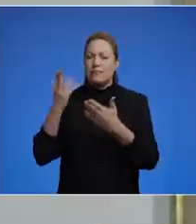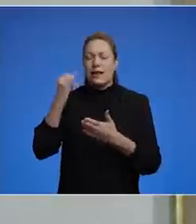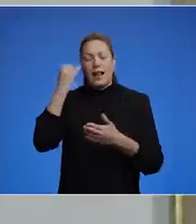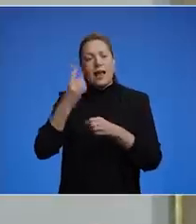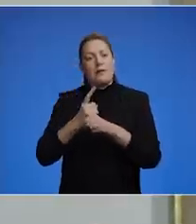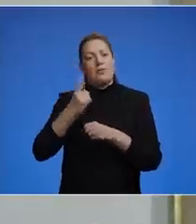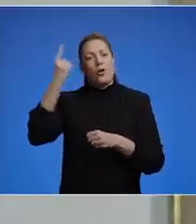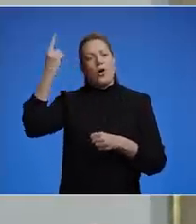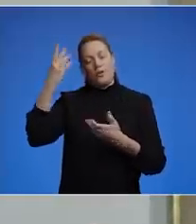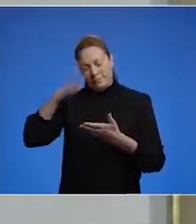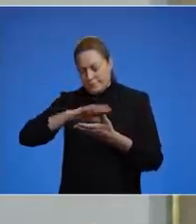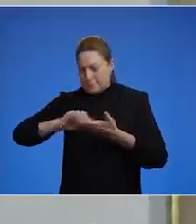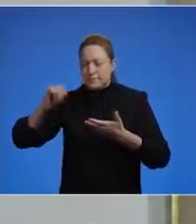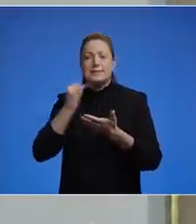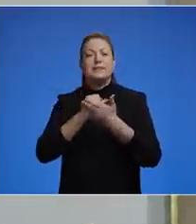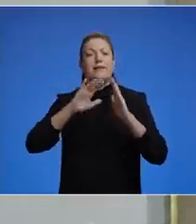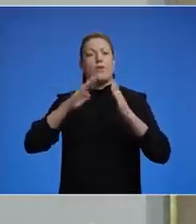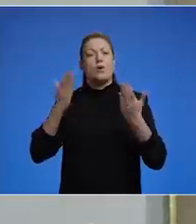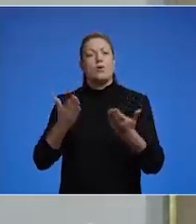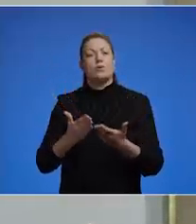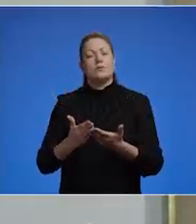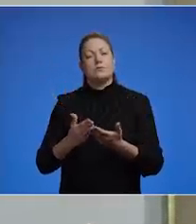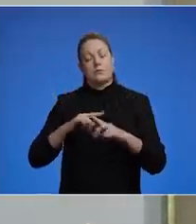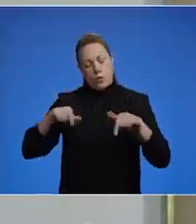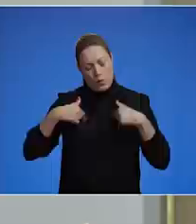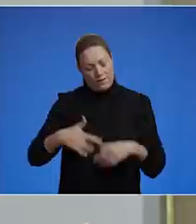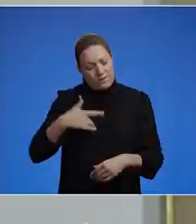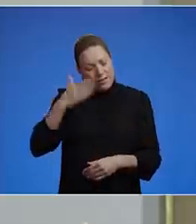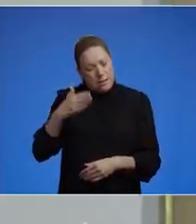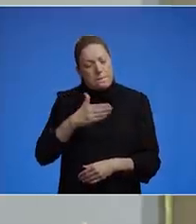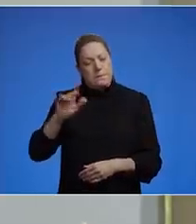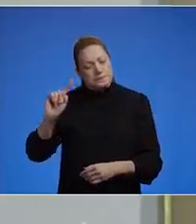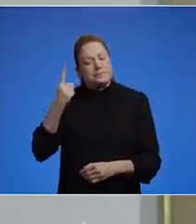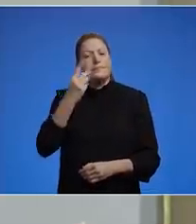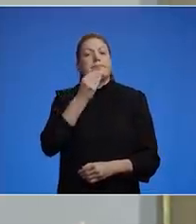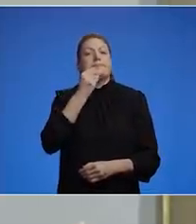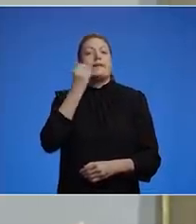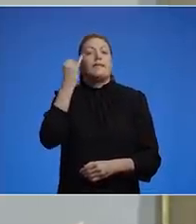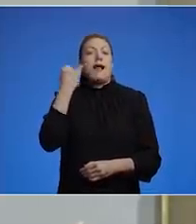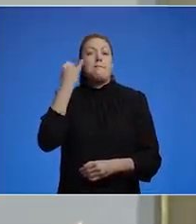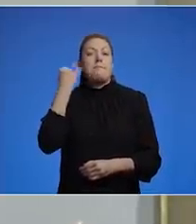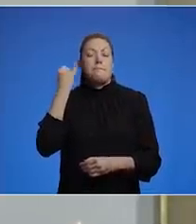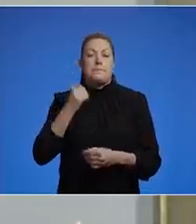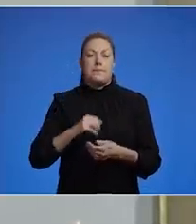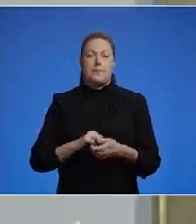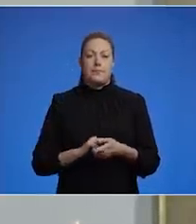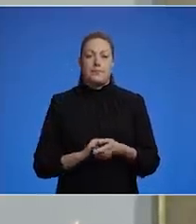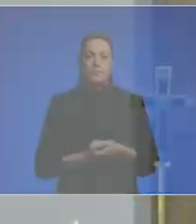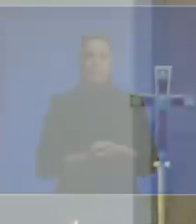Behold the Lamb of God, behold him who takes away the sins of the world. Blessed are those called to the supper of the